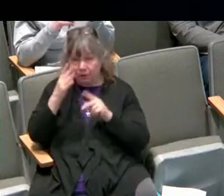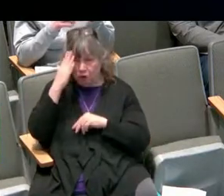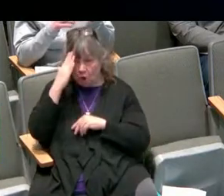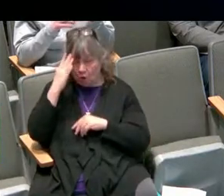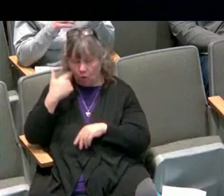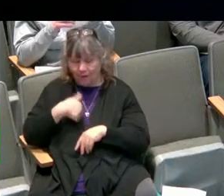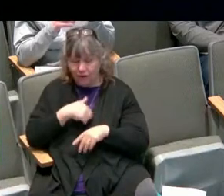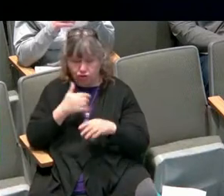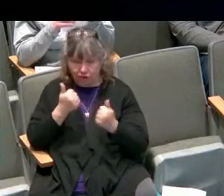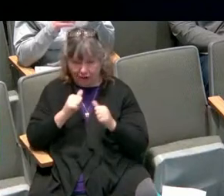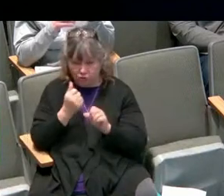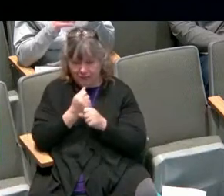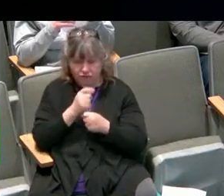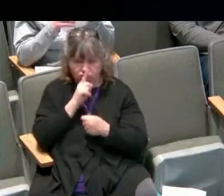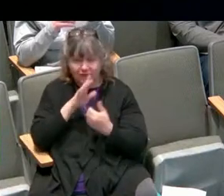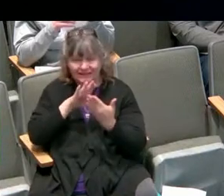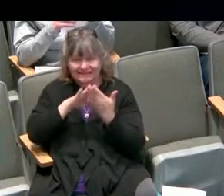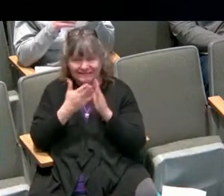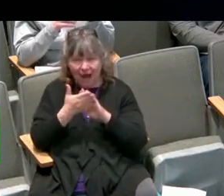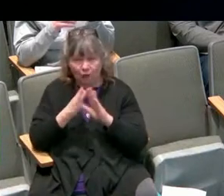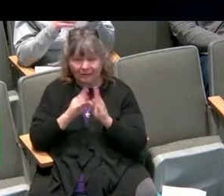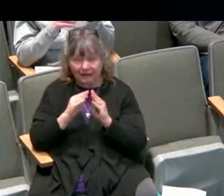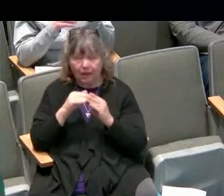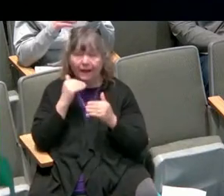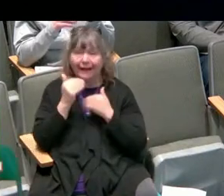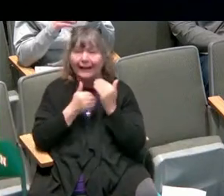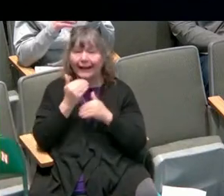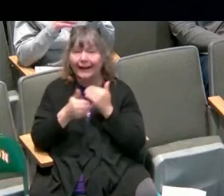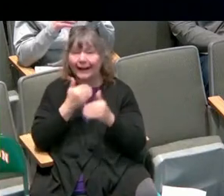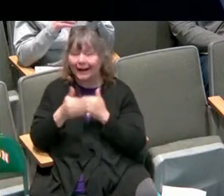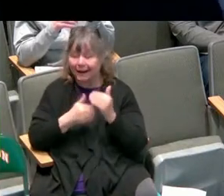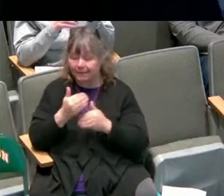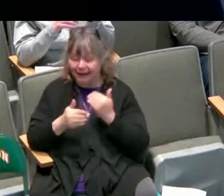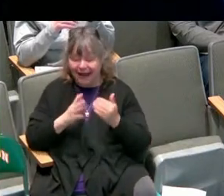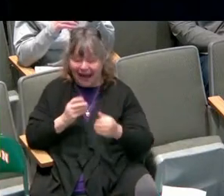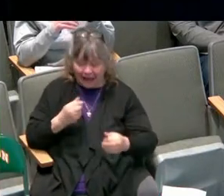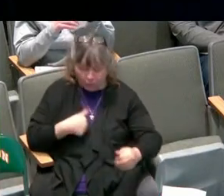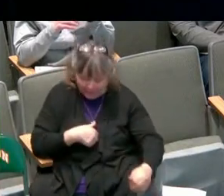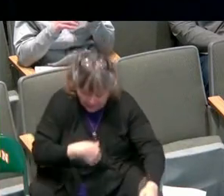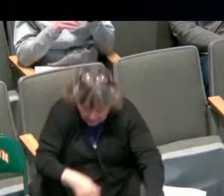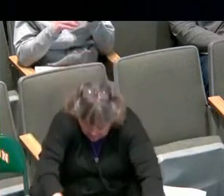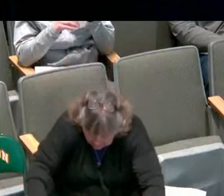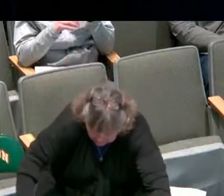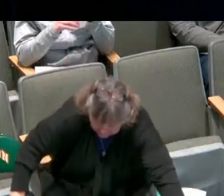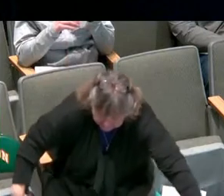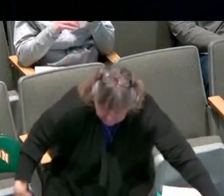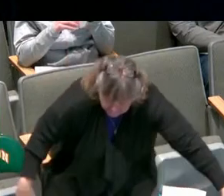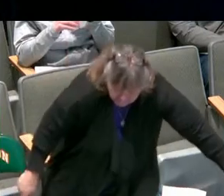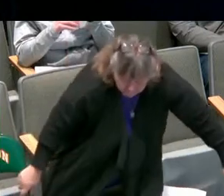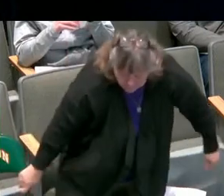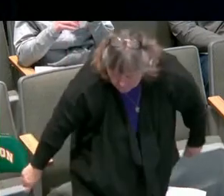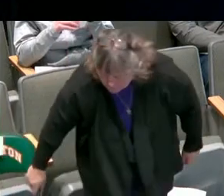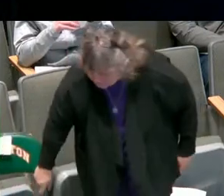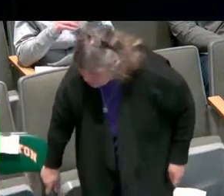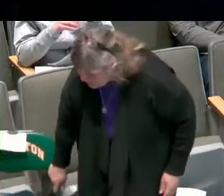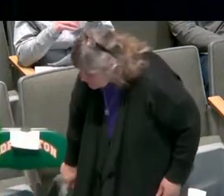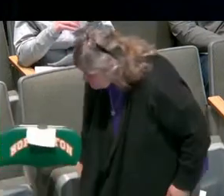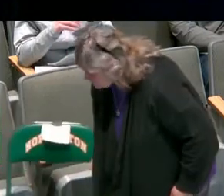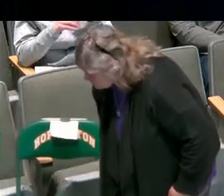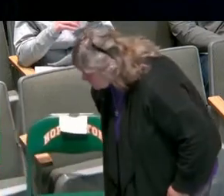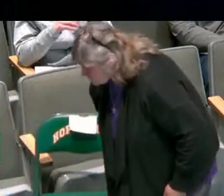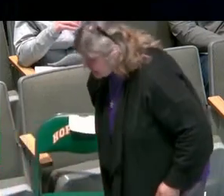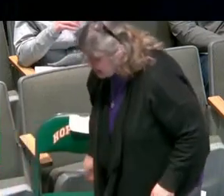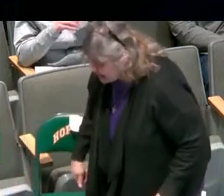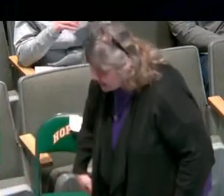we're trying to make sure town meeting moves along and we allow townspeople two minutes